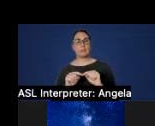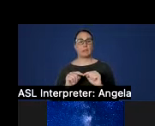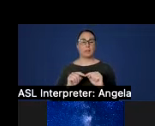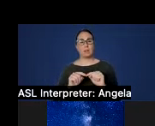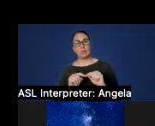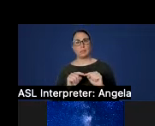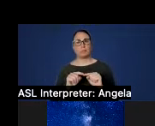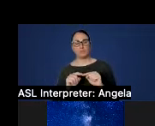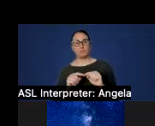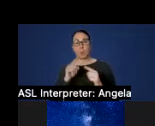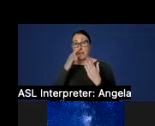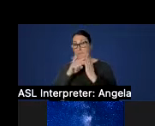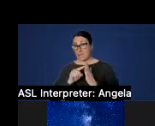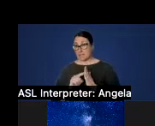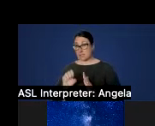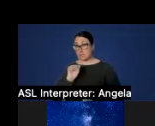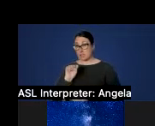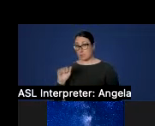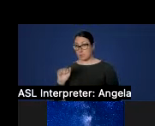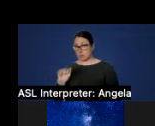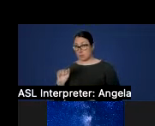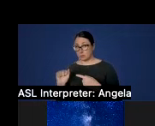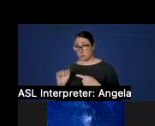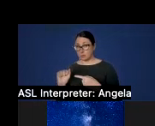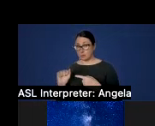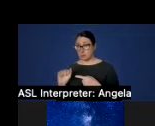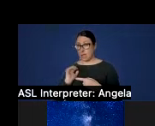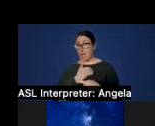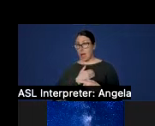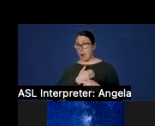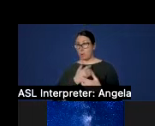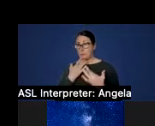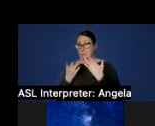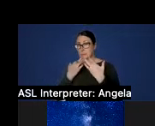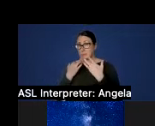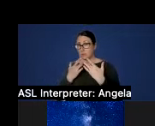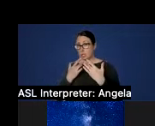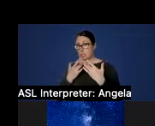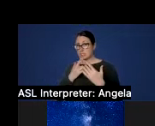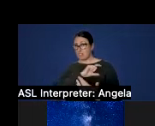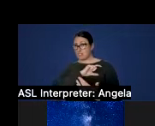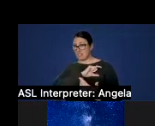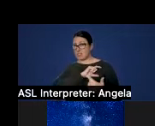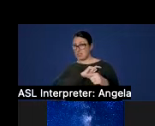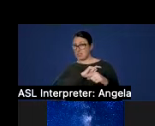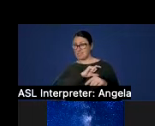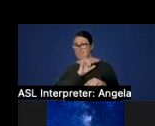when investigating sexual assaults, our shortage of, like I said, of law enforcement